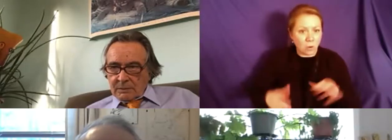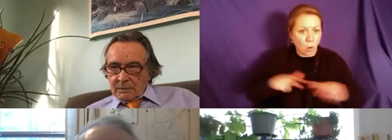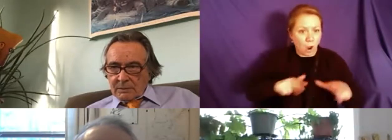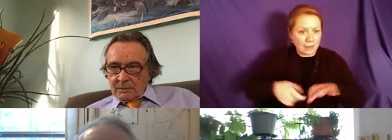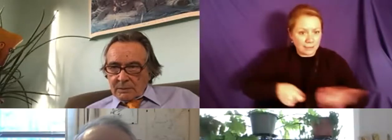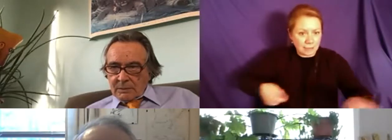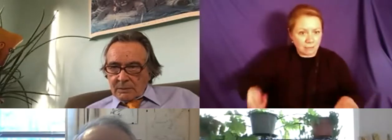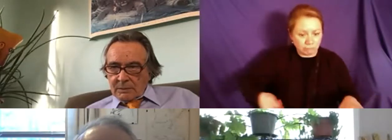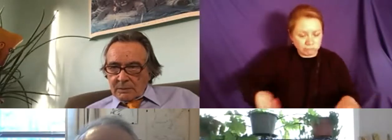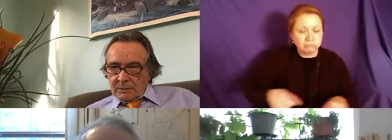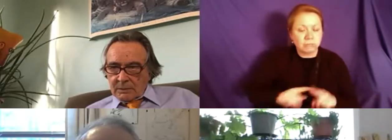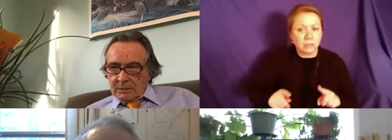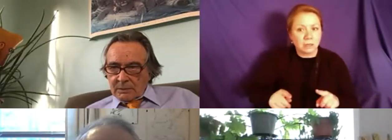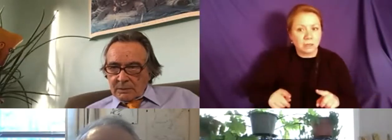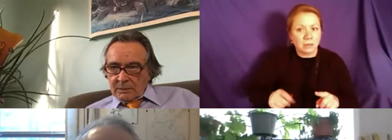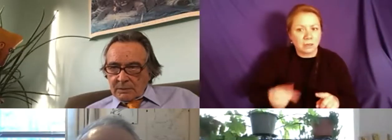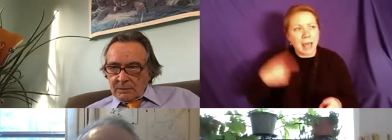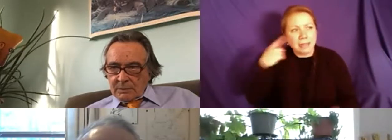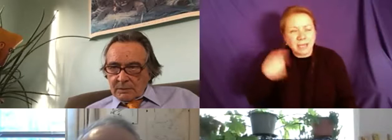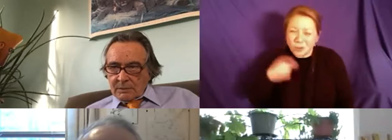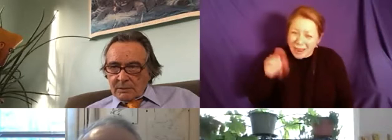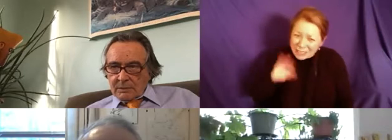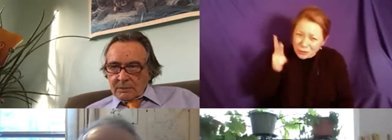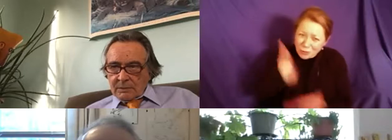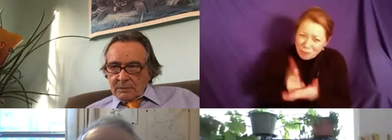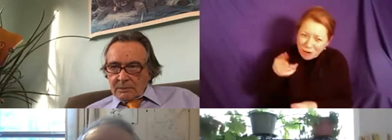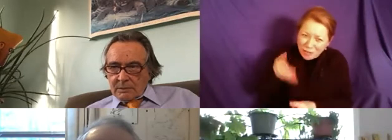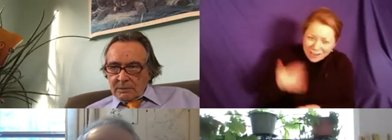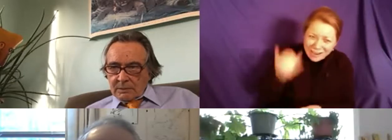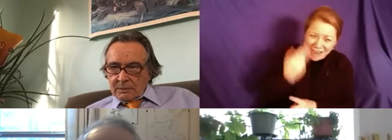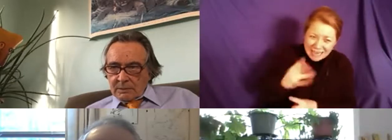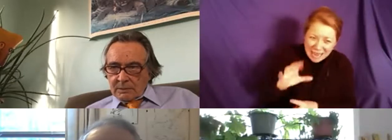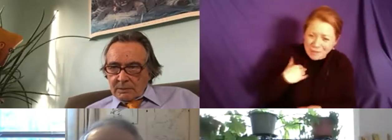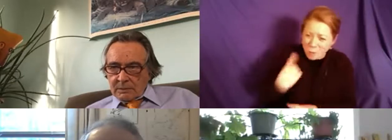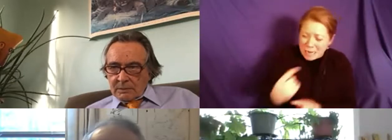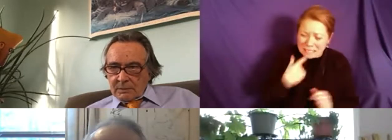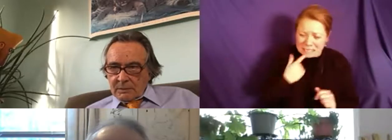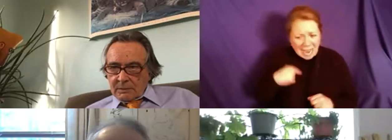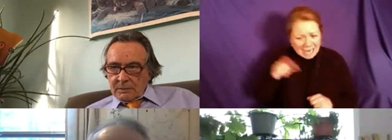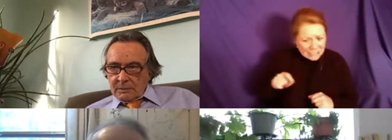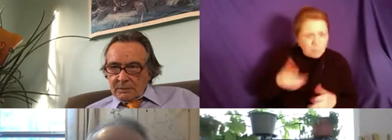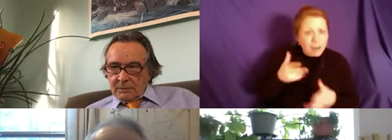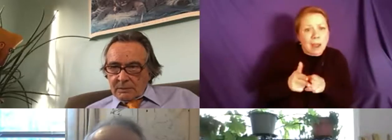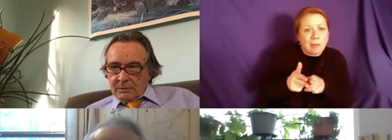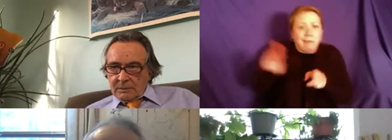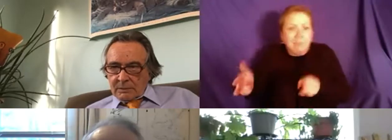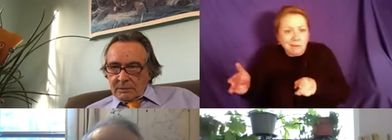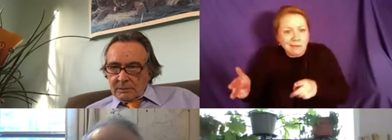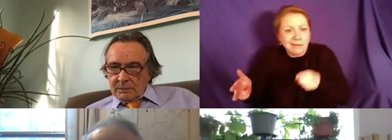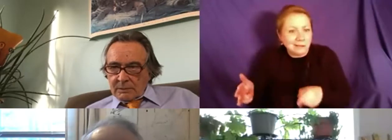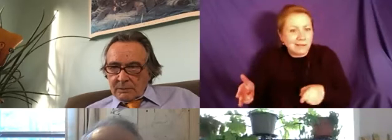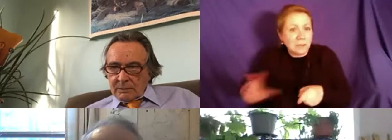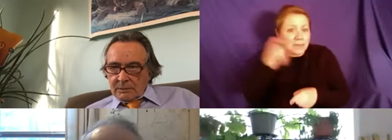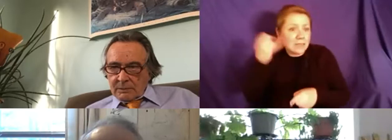I go, do I need to use this space? If there's only one, you know, I might park one space over in